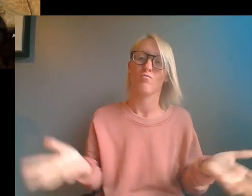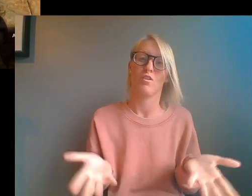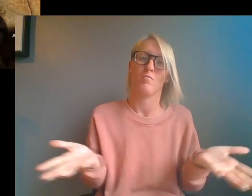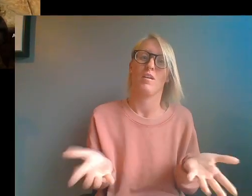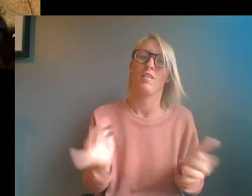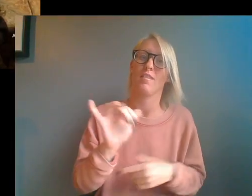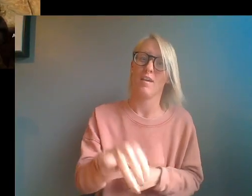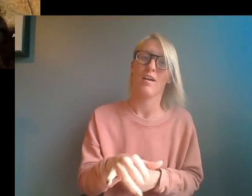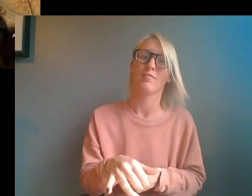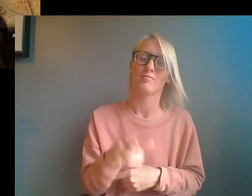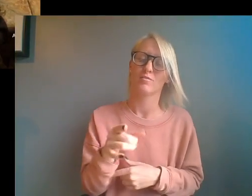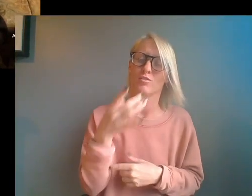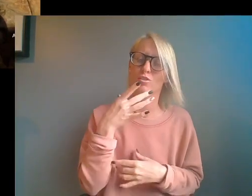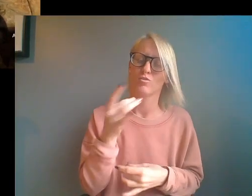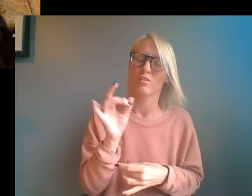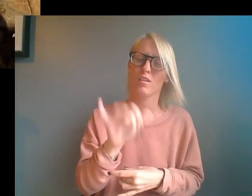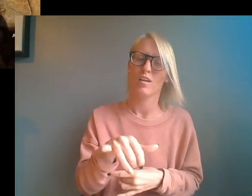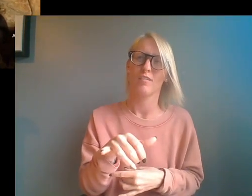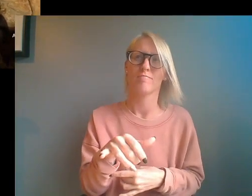thing.